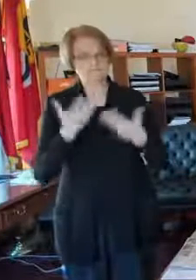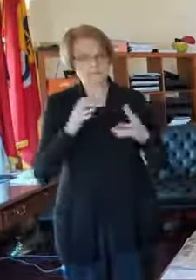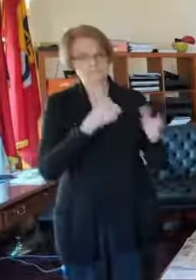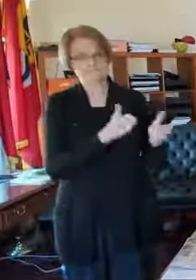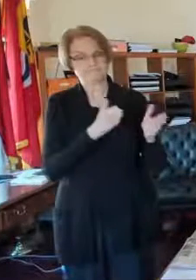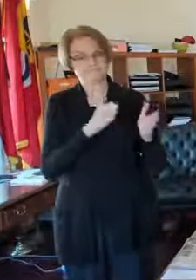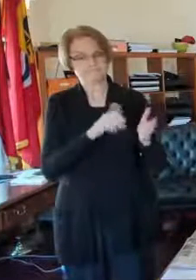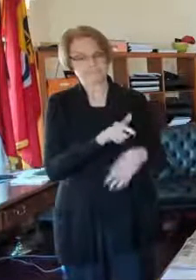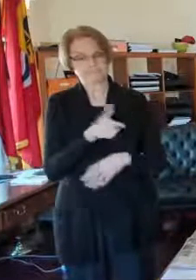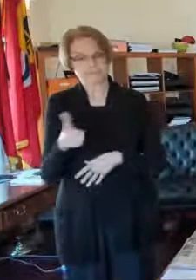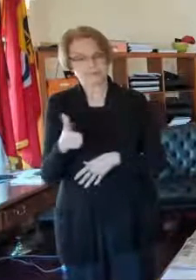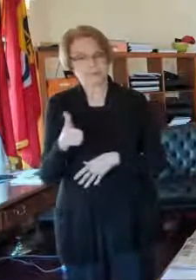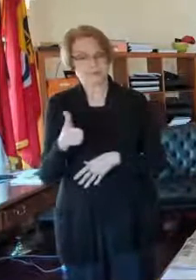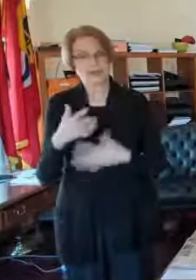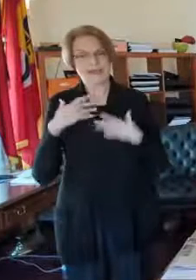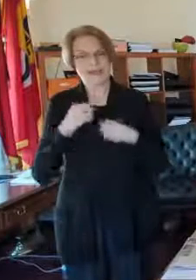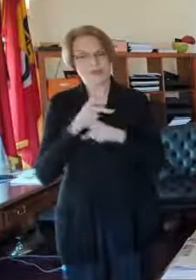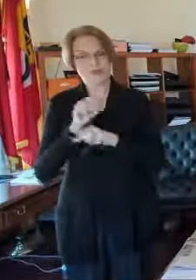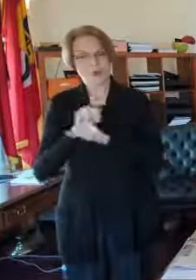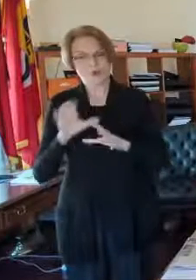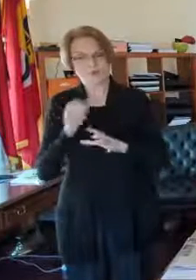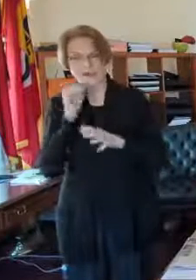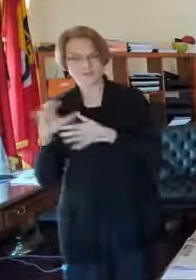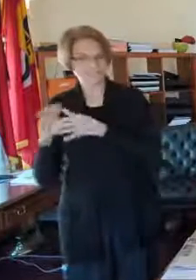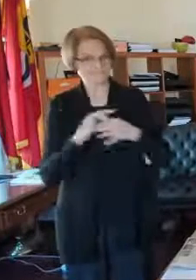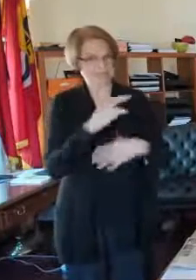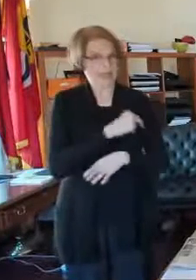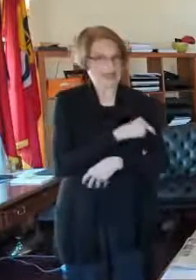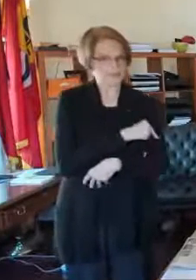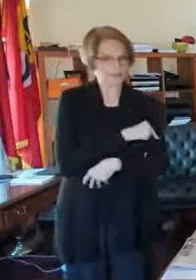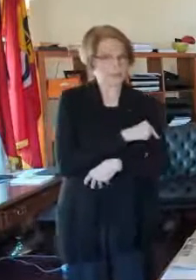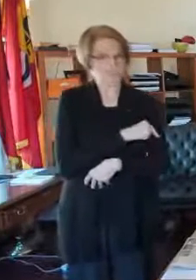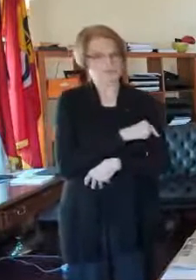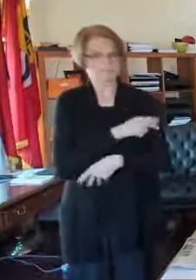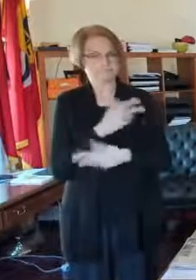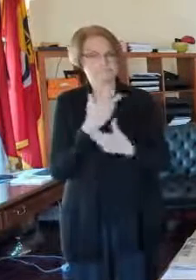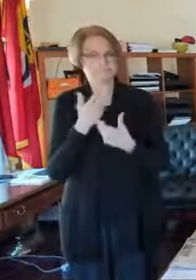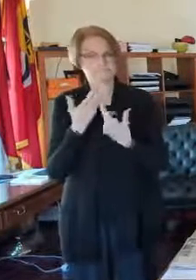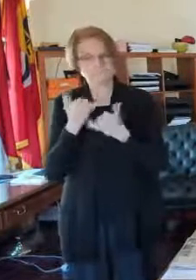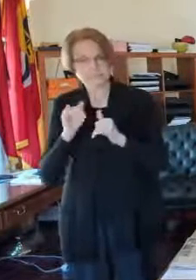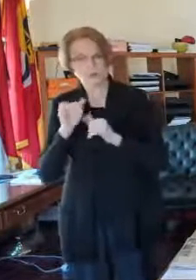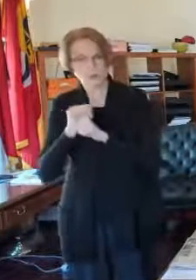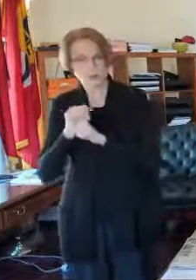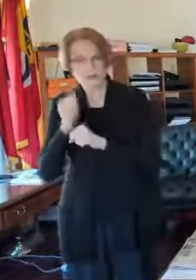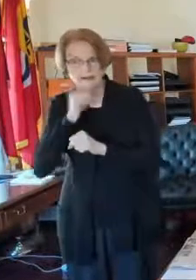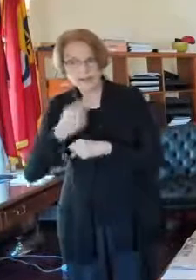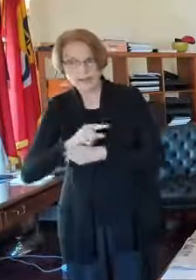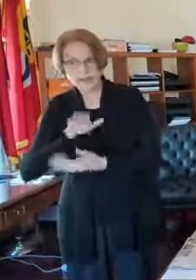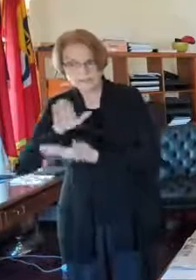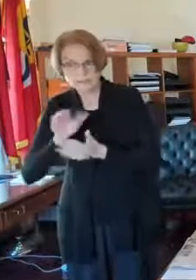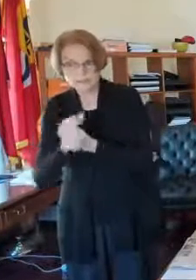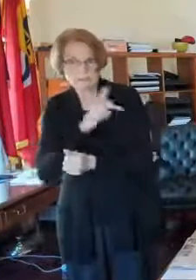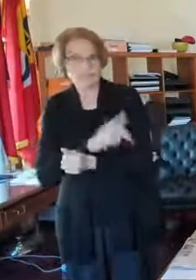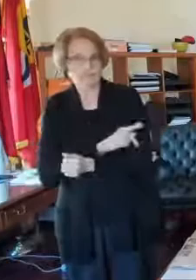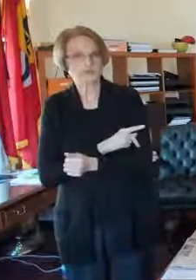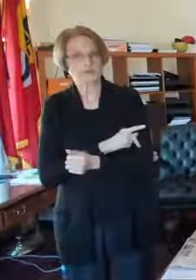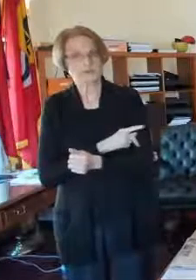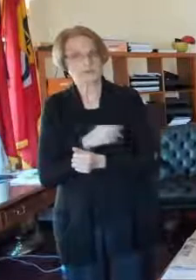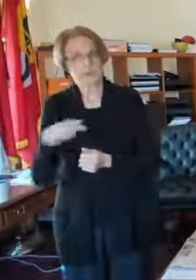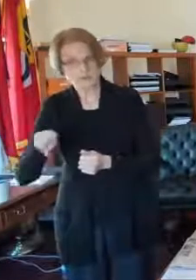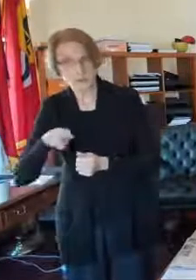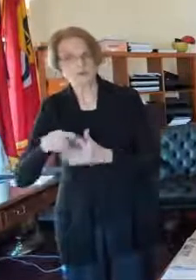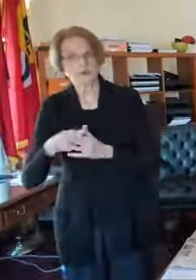vaccinating healthcare workers who are not in hospitals, but nevertheless patient-facing. So that's helping the